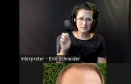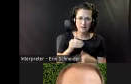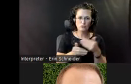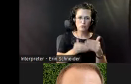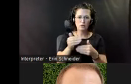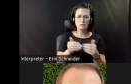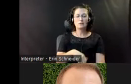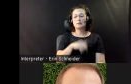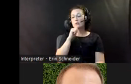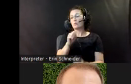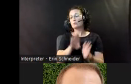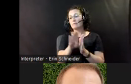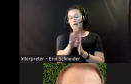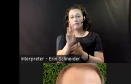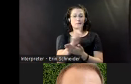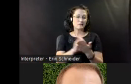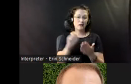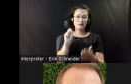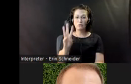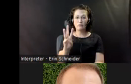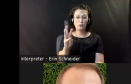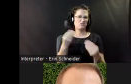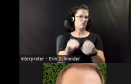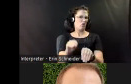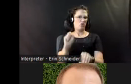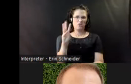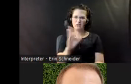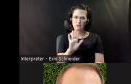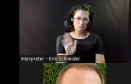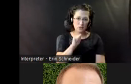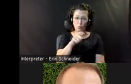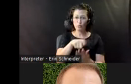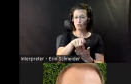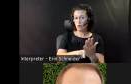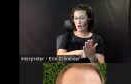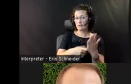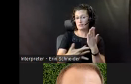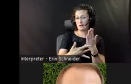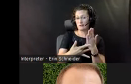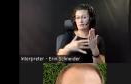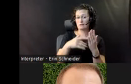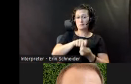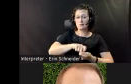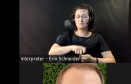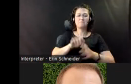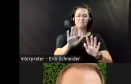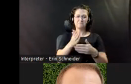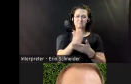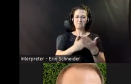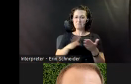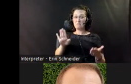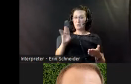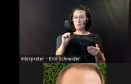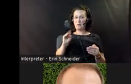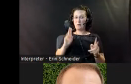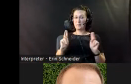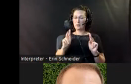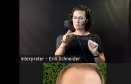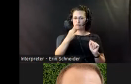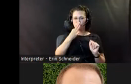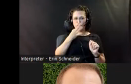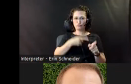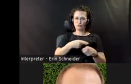install software, and they don't write technical or functional specs. There are some pretty talented and very good people who do this in IT, and